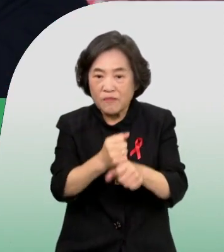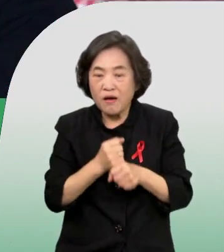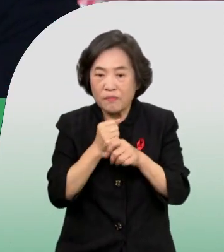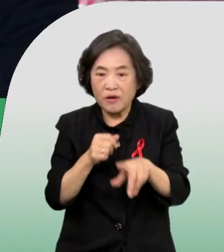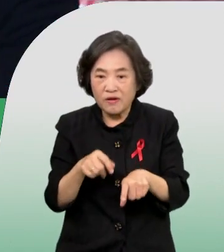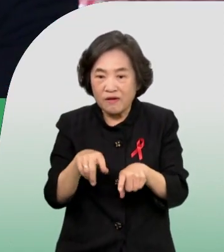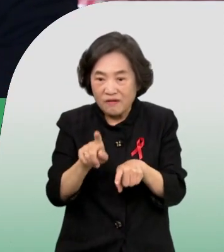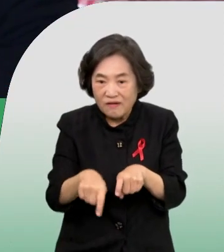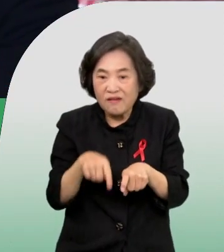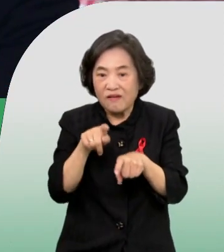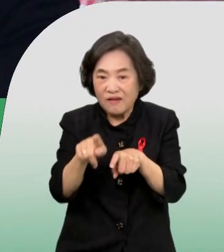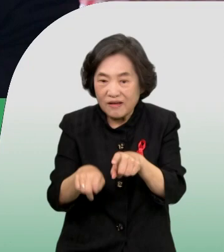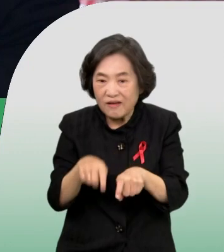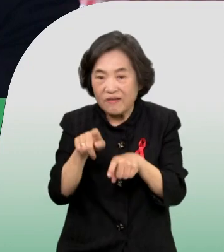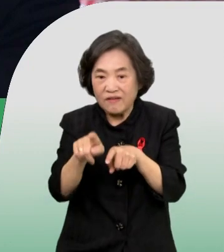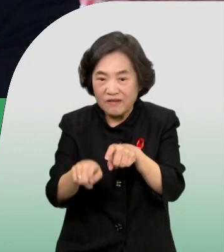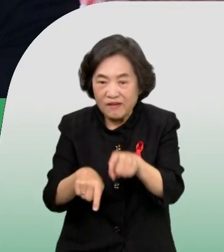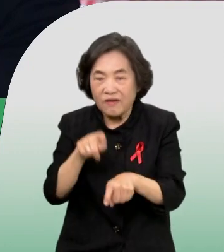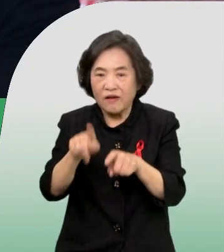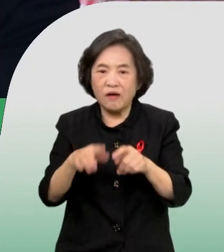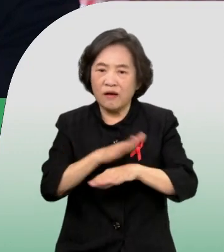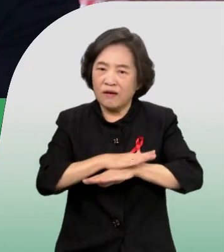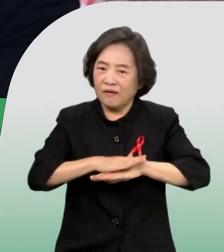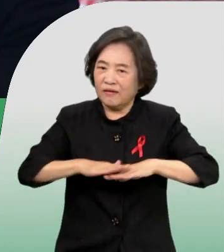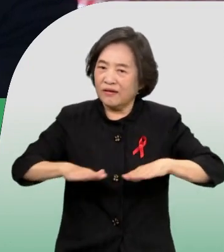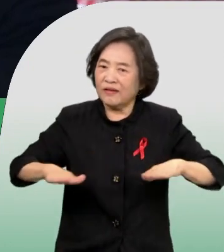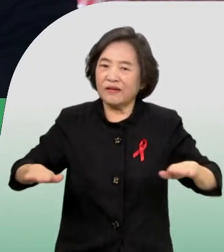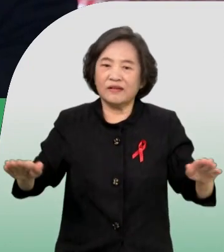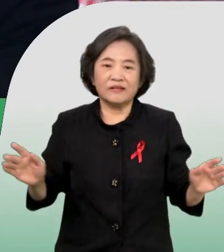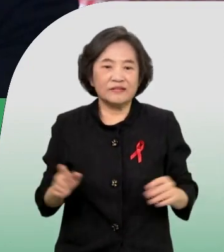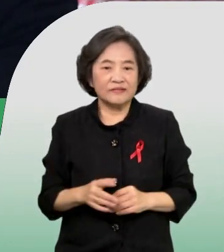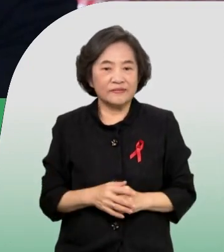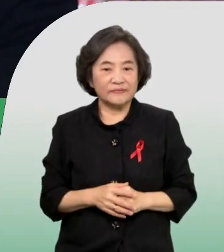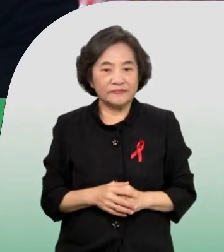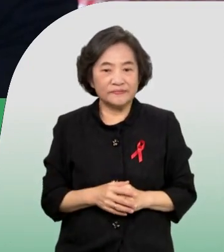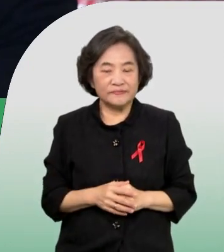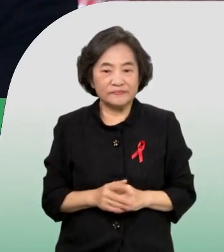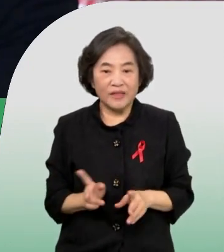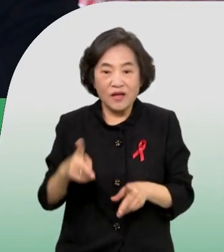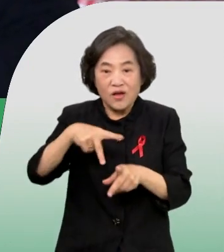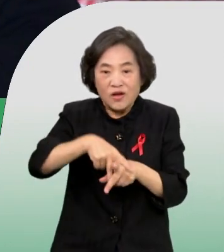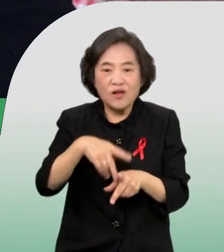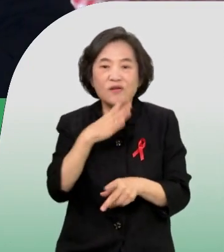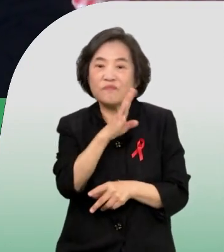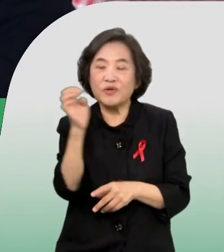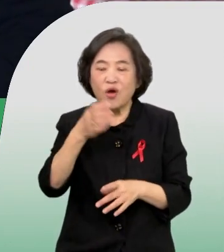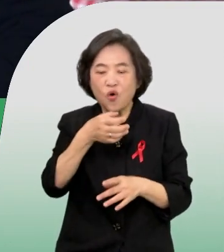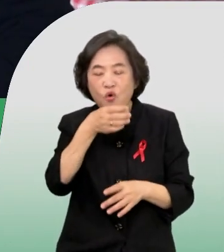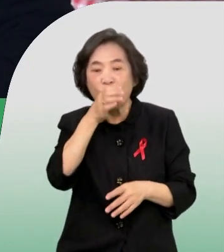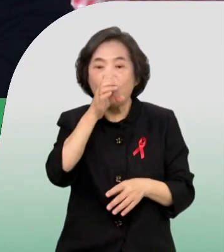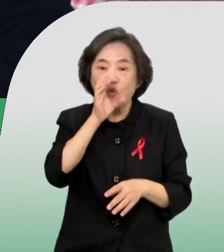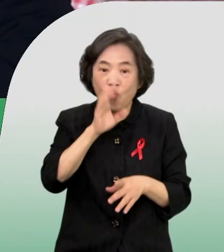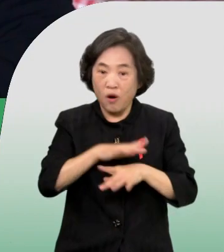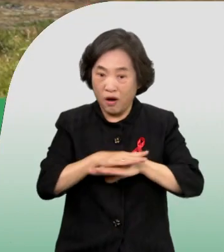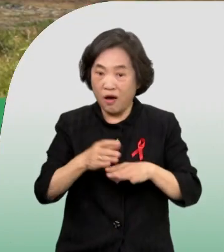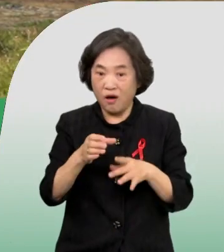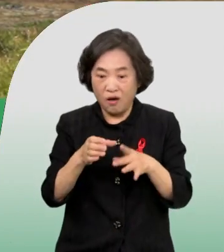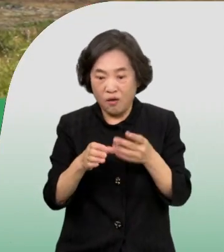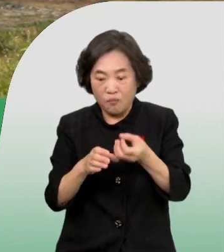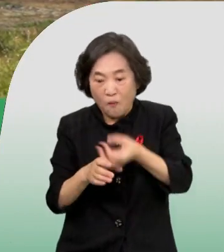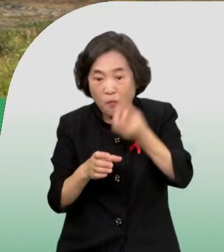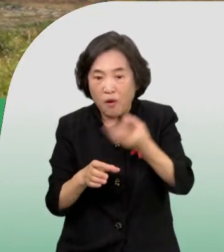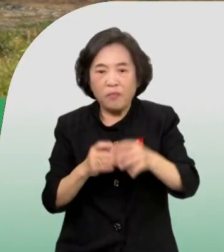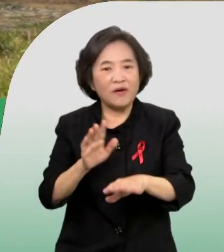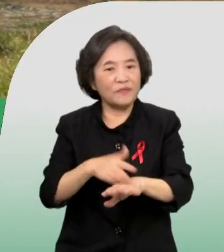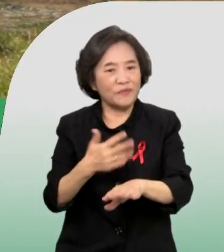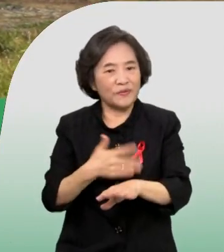time, so the movement is like that. You can drink beer on them. They're that soft to ride.